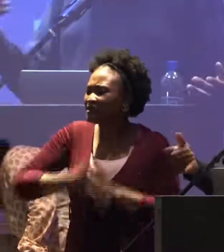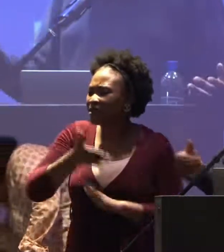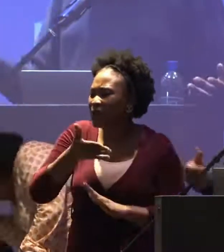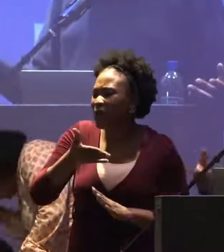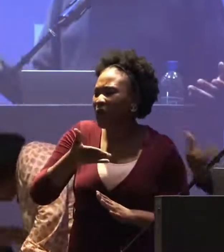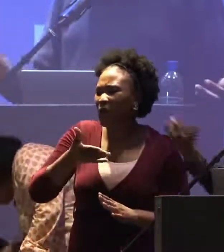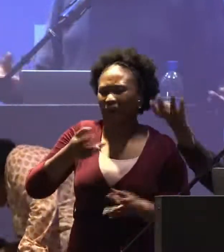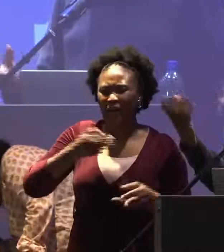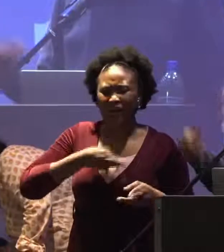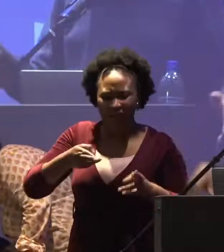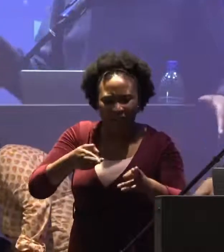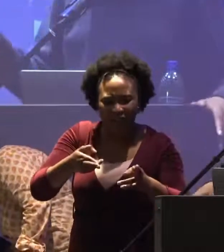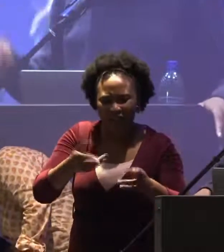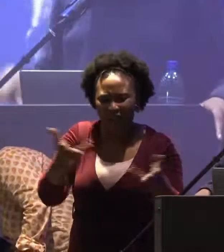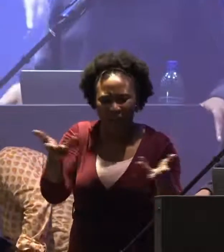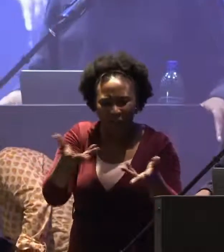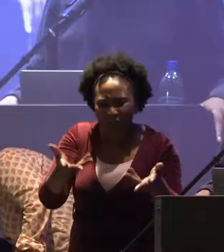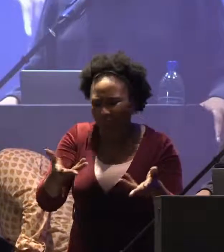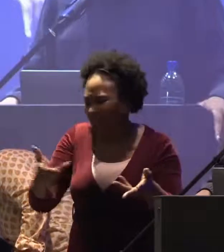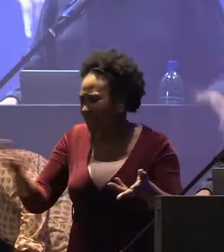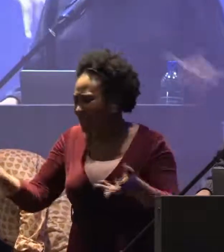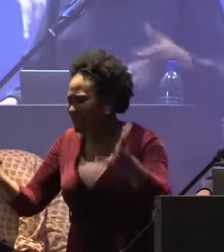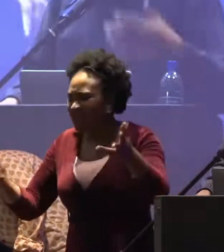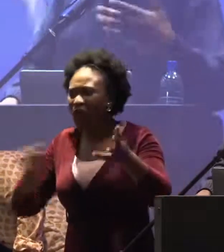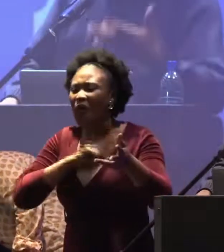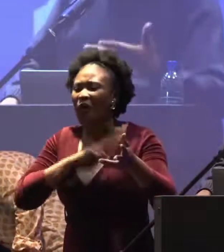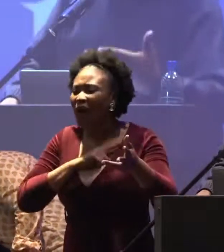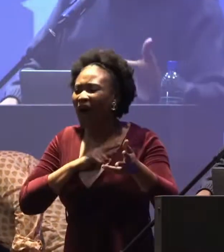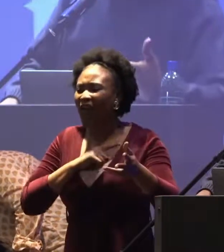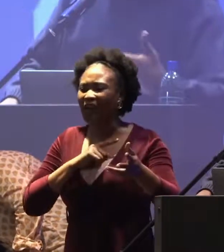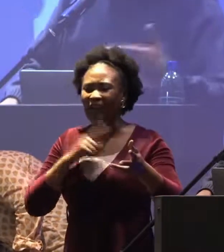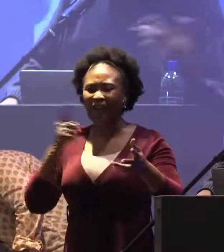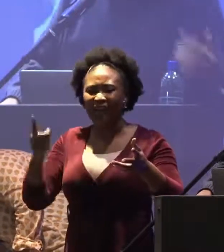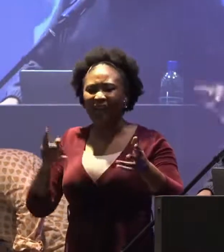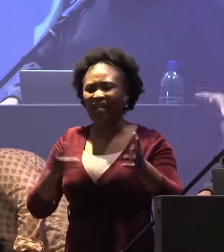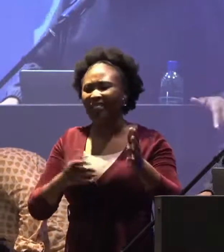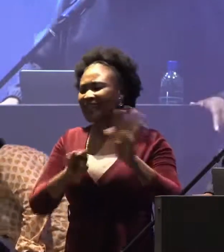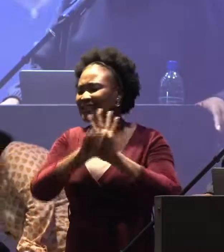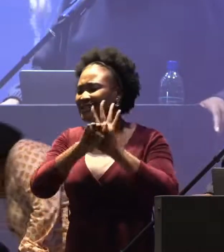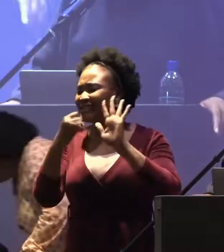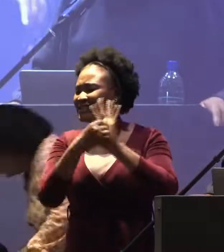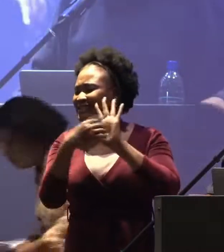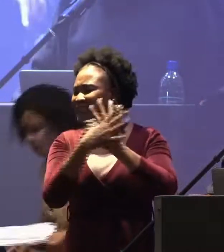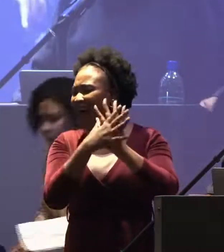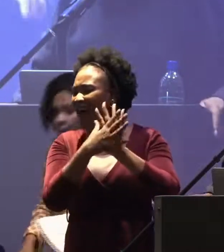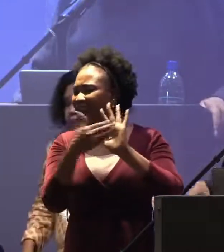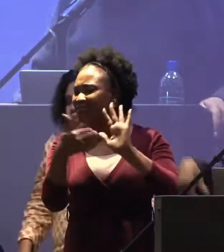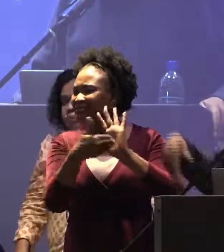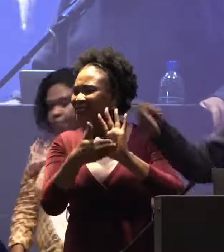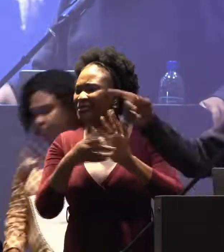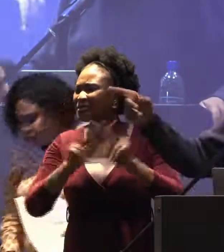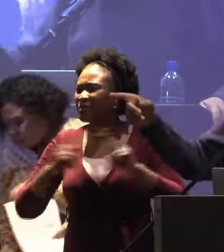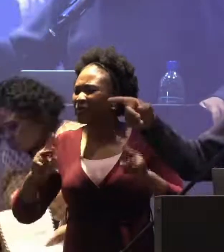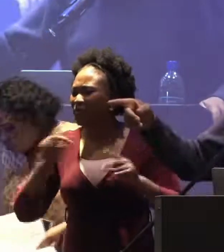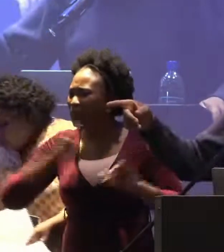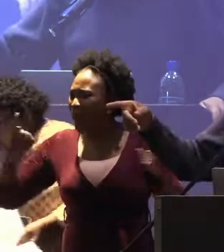Tarashish, because probably the signage was as terrible as what we see today. What was